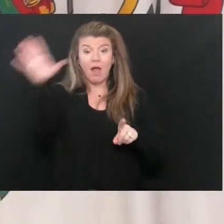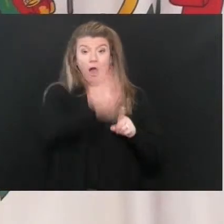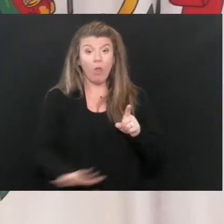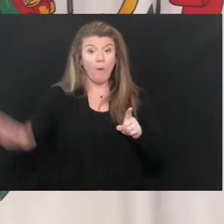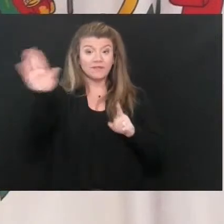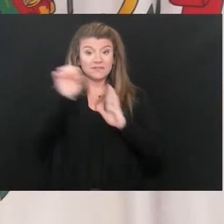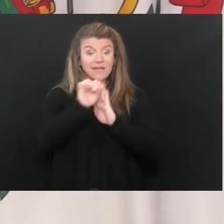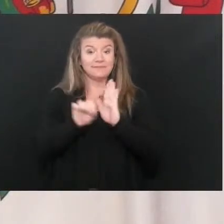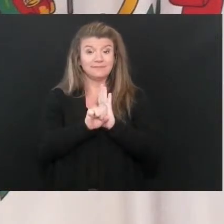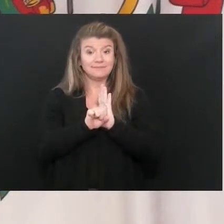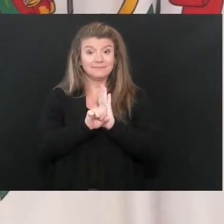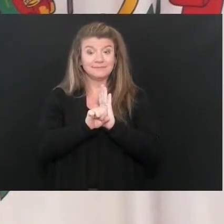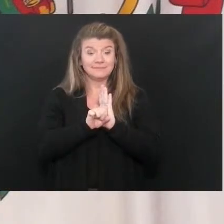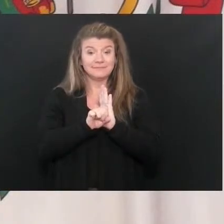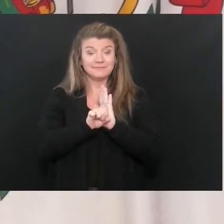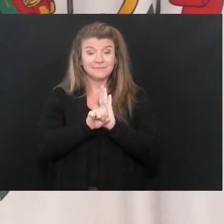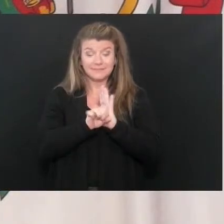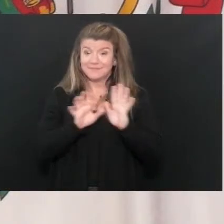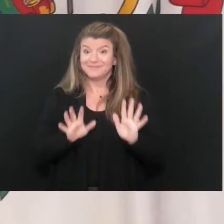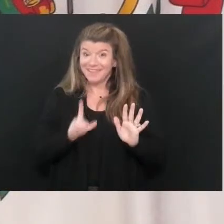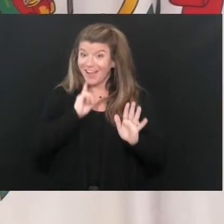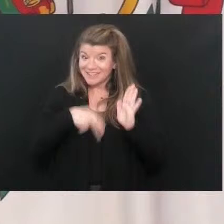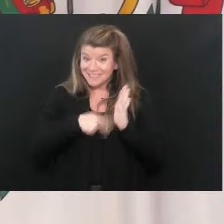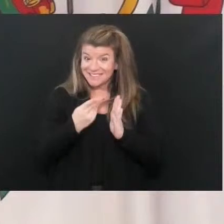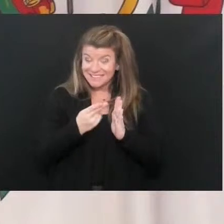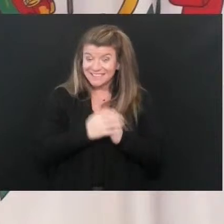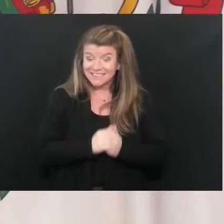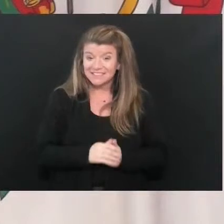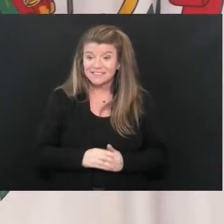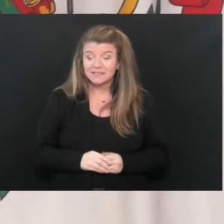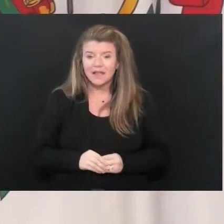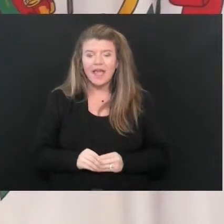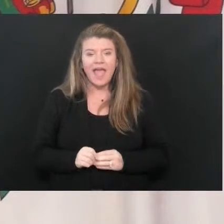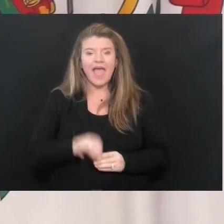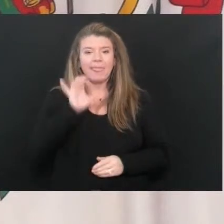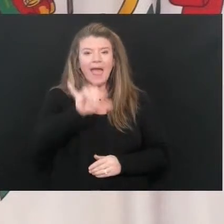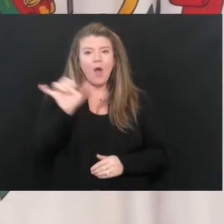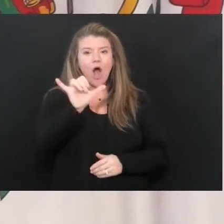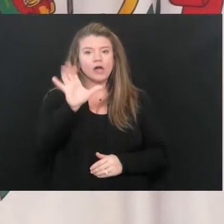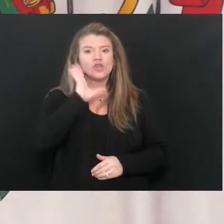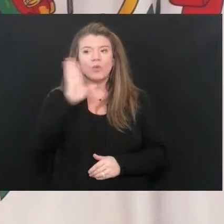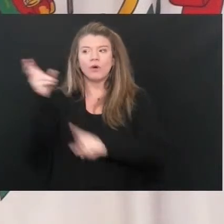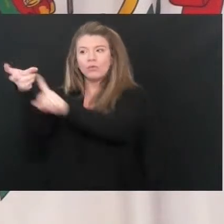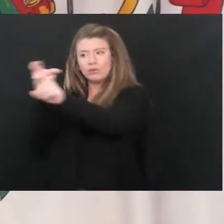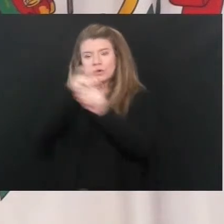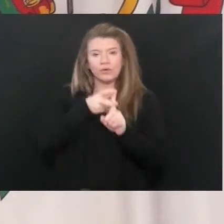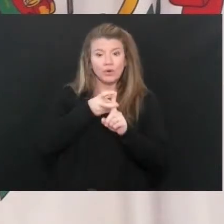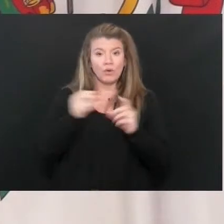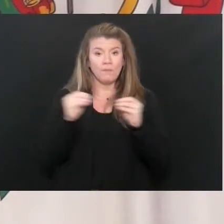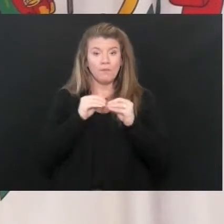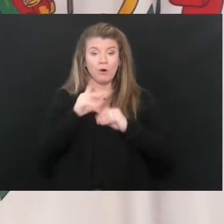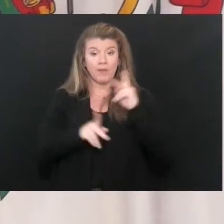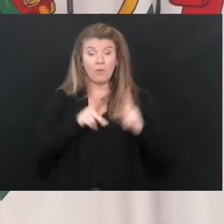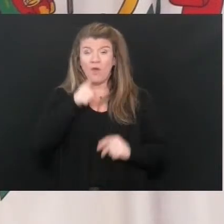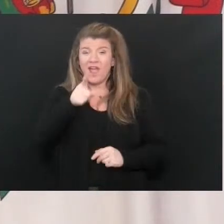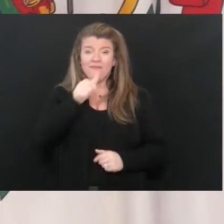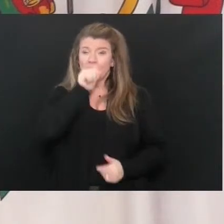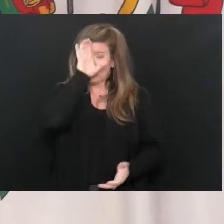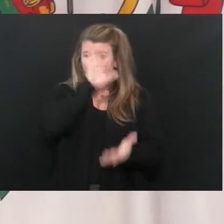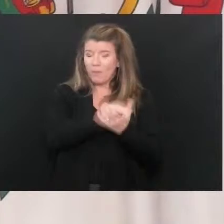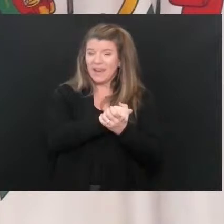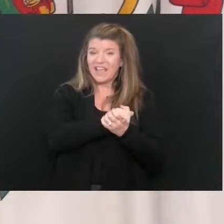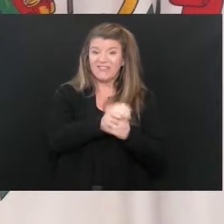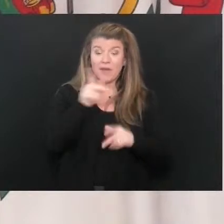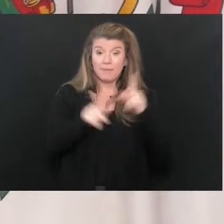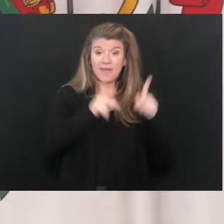economies. And not only that, people will come. Now, if you don't believe people will come, you're really missing